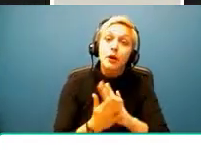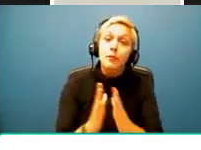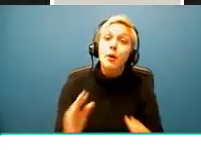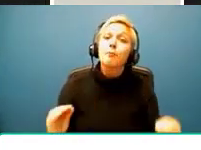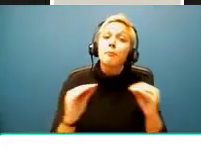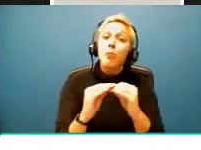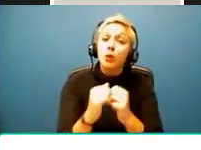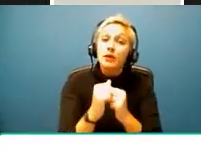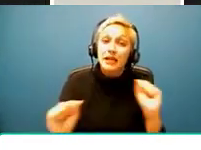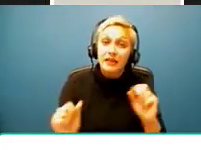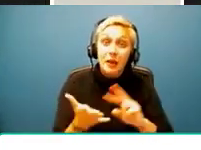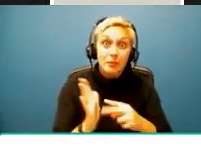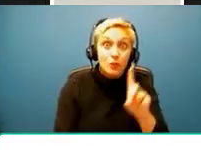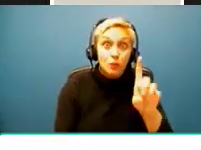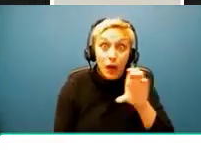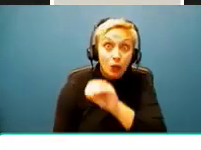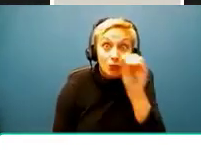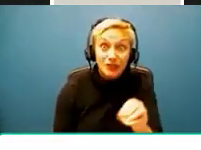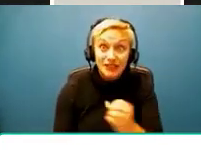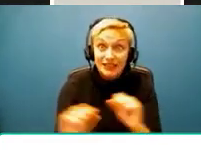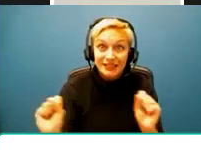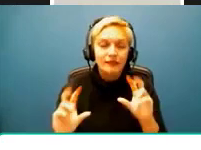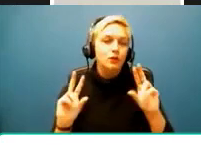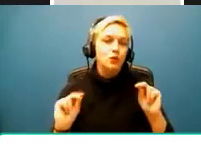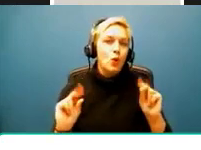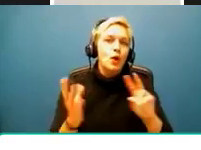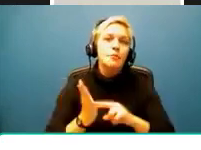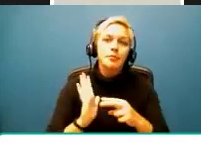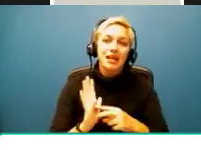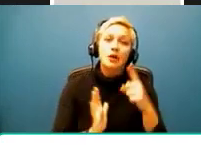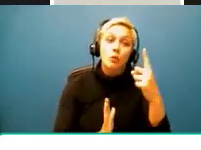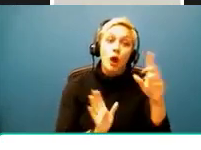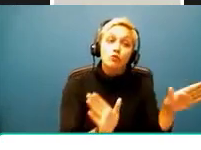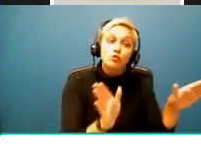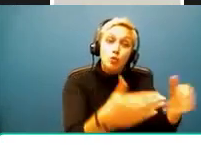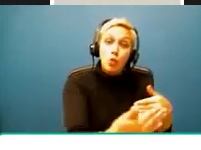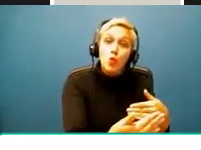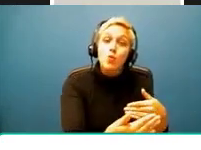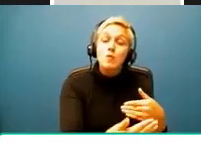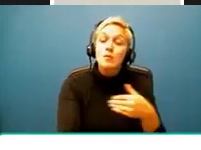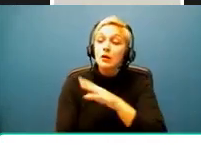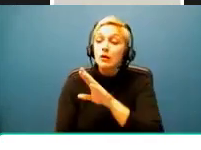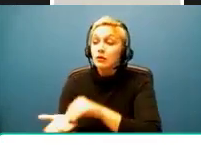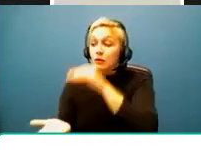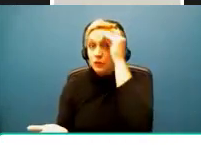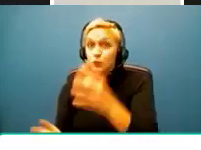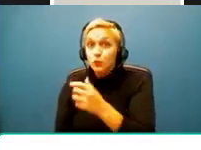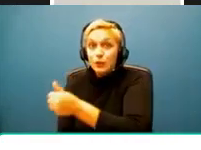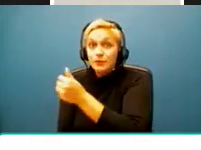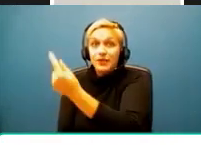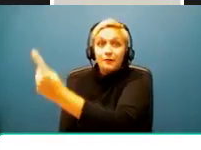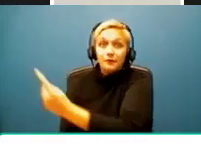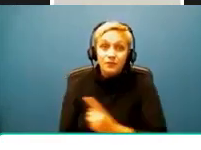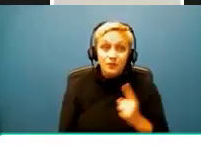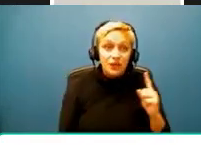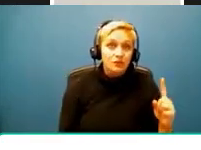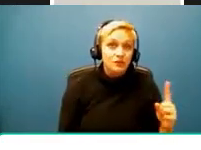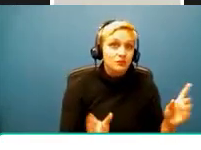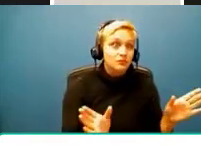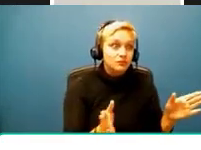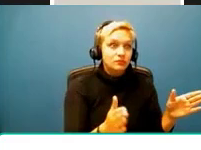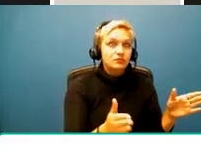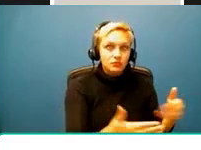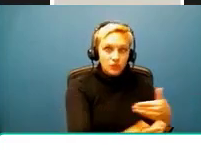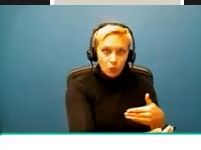themselves, obviously when they do the procedure, but if they need to be suctioned every 5-6 times an hour, you're